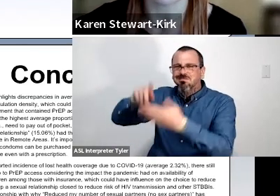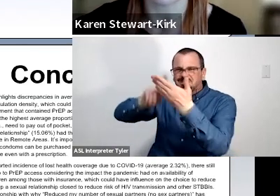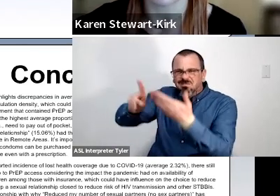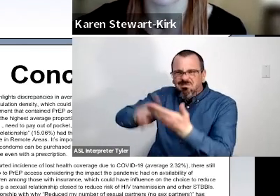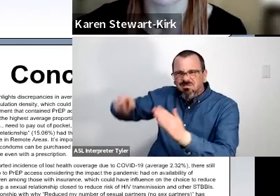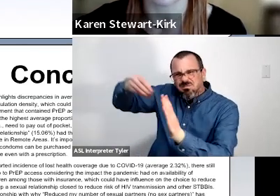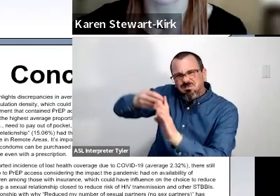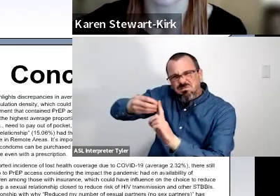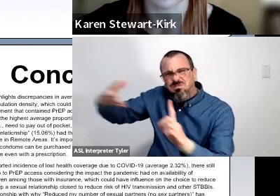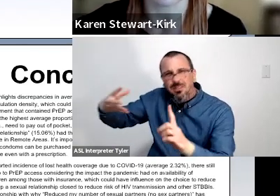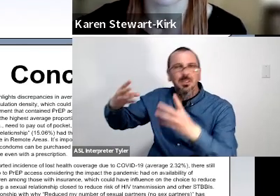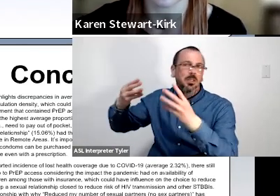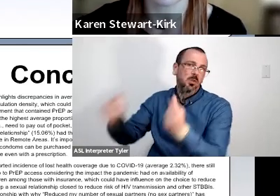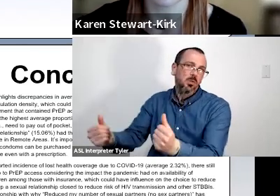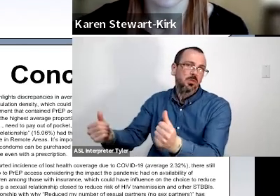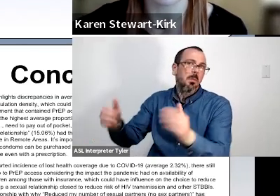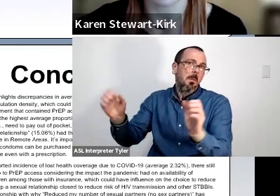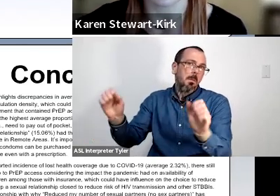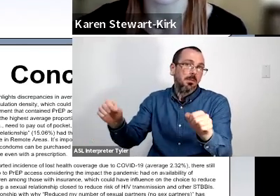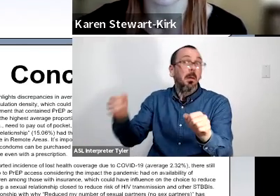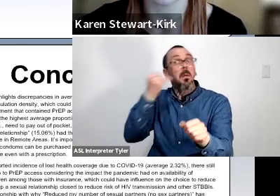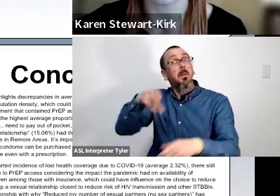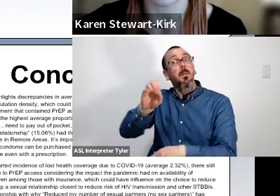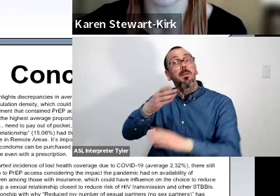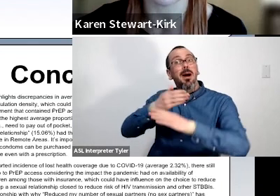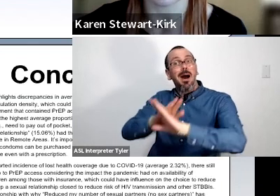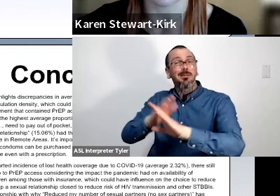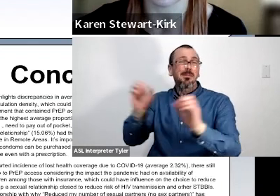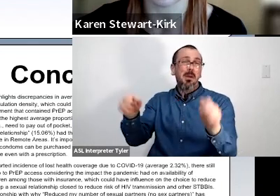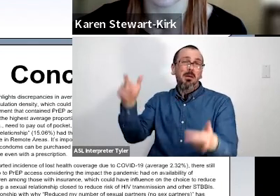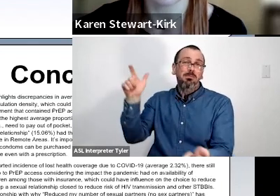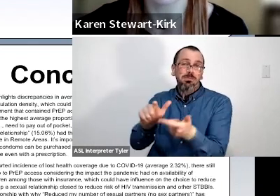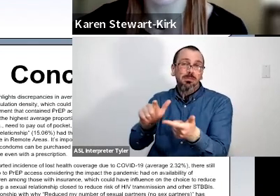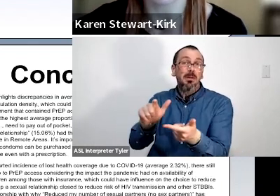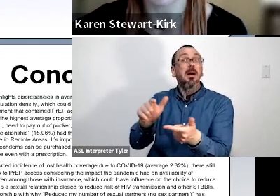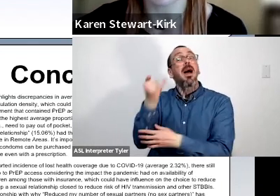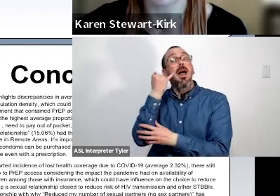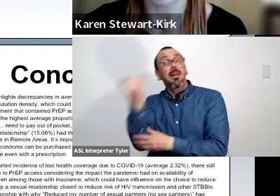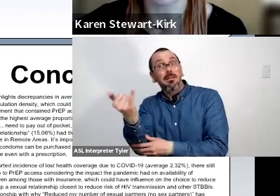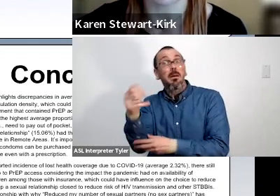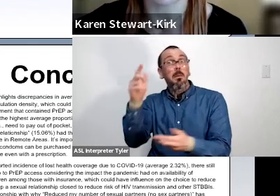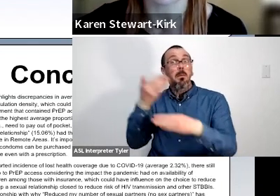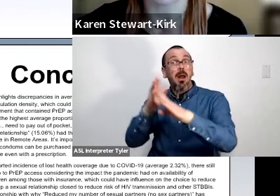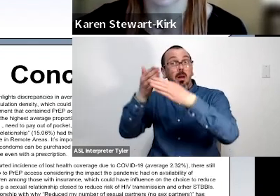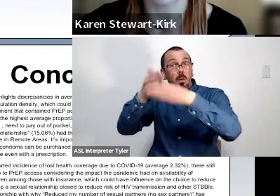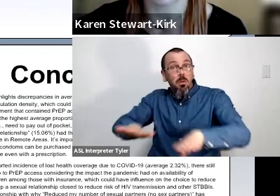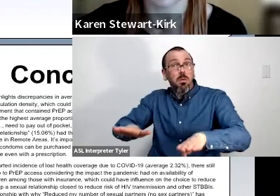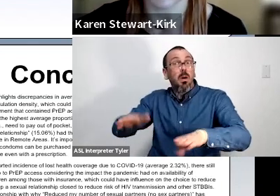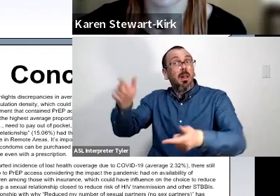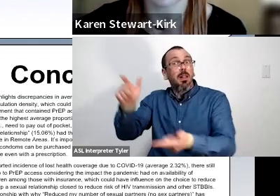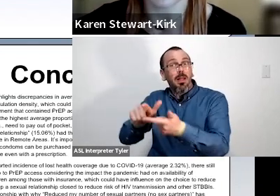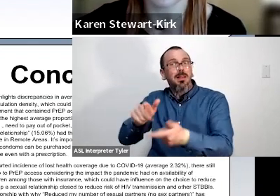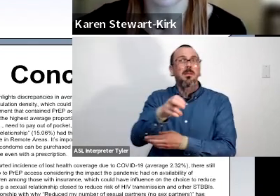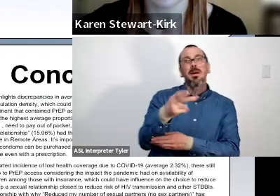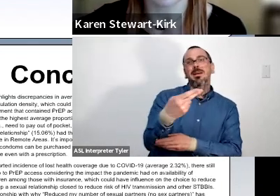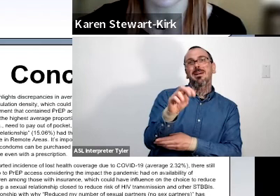identify solutions to cited PrEP access barriers and thus aid in the reduction of HIV transmission. Further research is needed to explore the nuances of PrEP